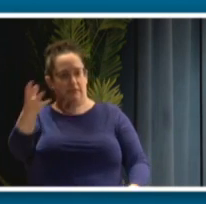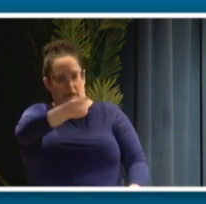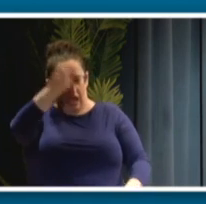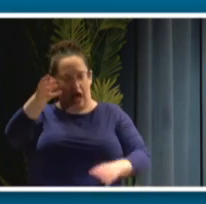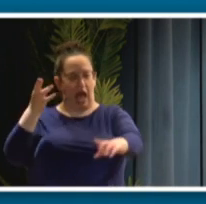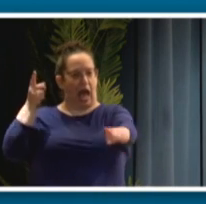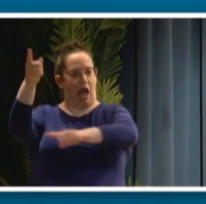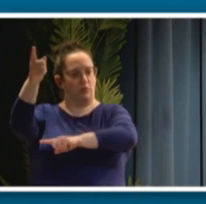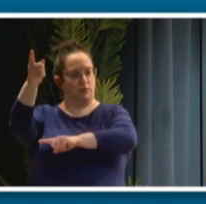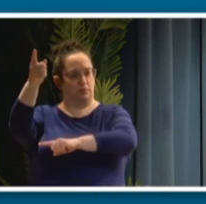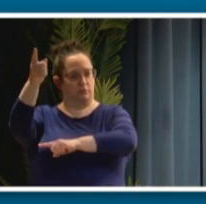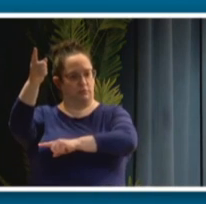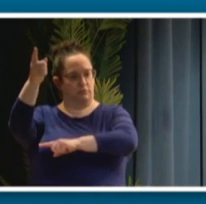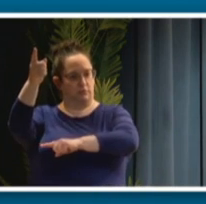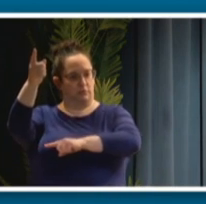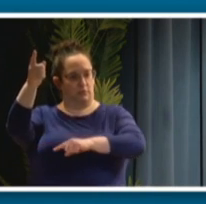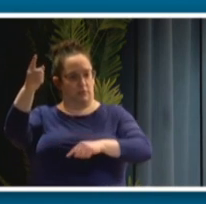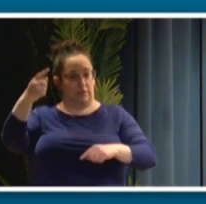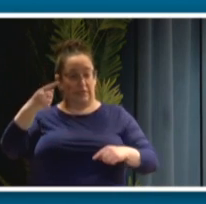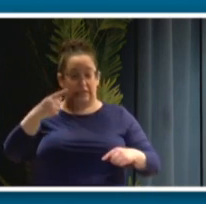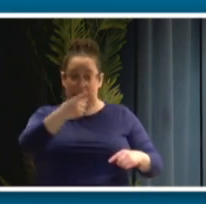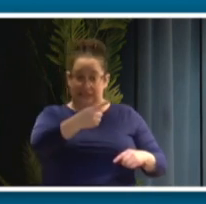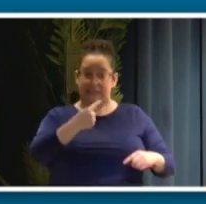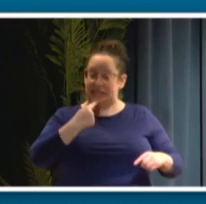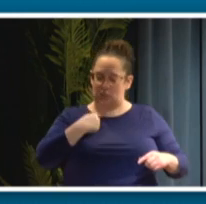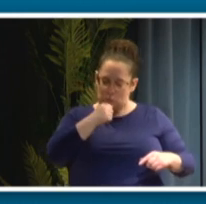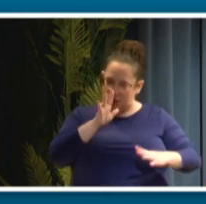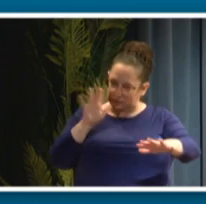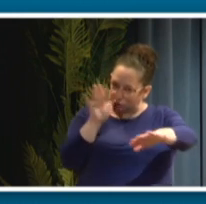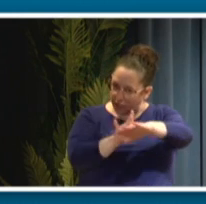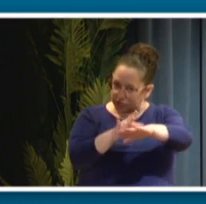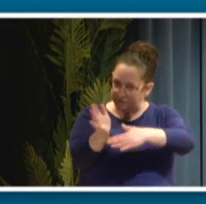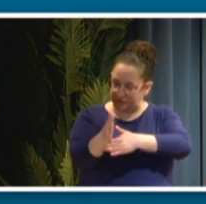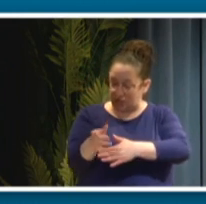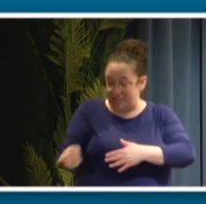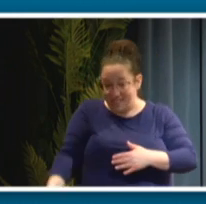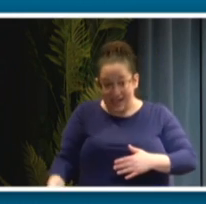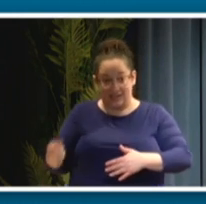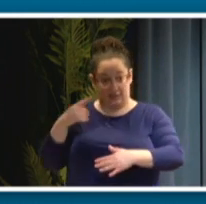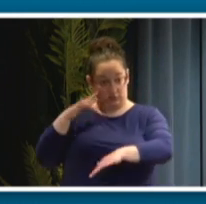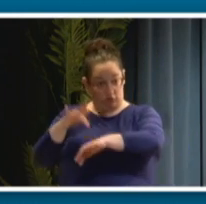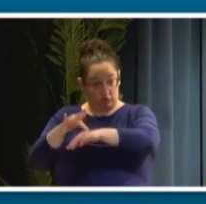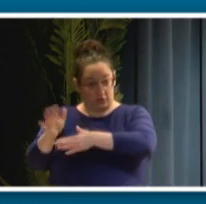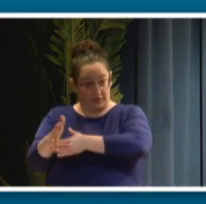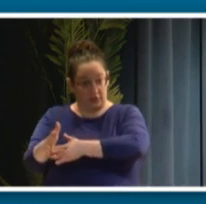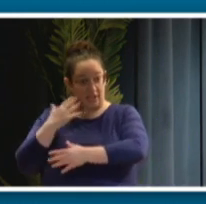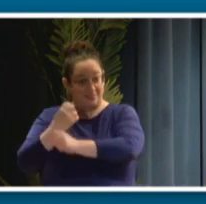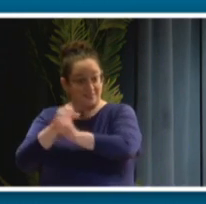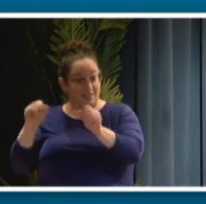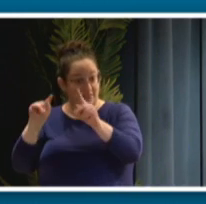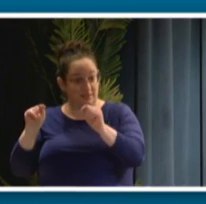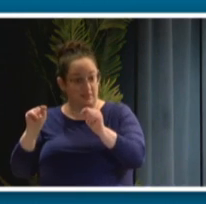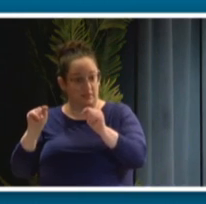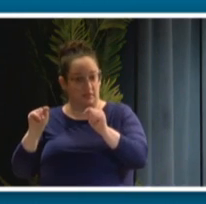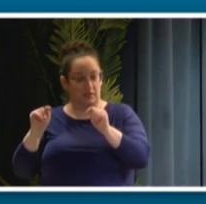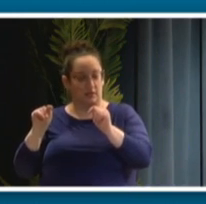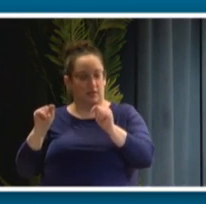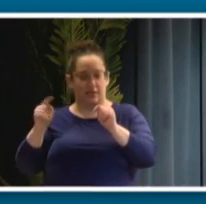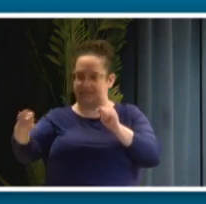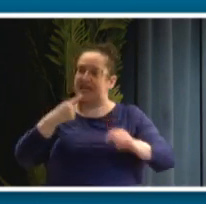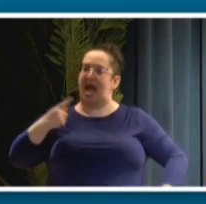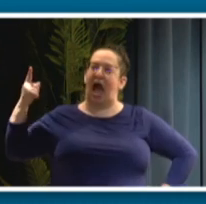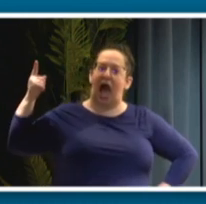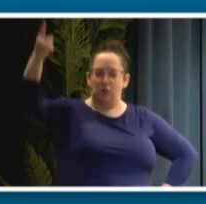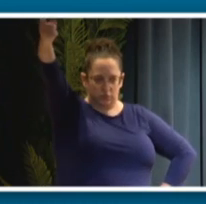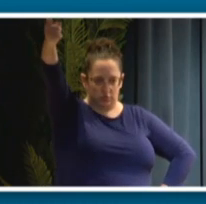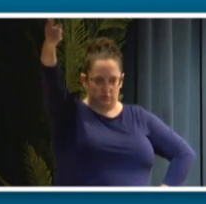rules are the rules, right? He said, don't touch the fish by any means. They touch the fish by saving it. And as they were walking down the hall, he says